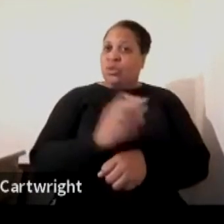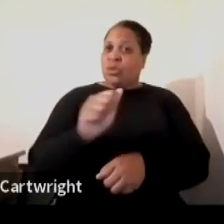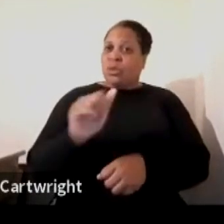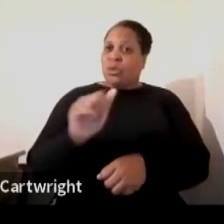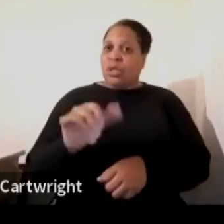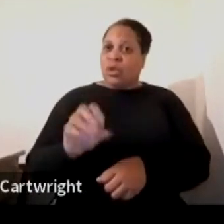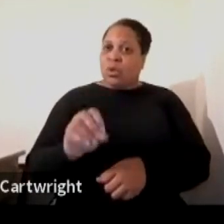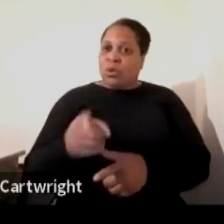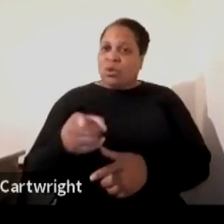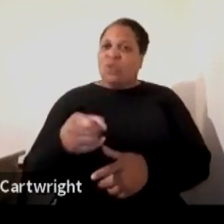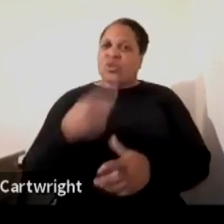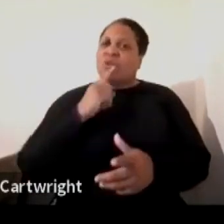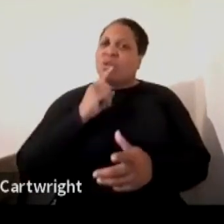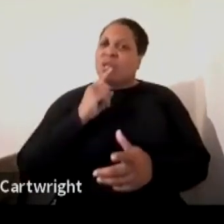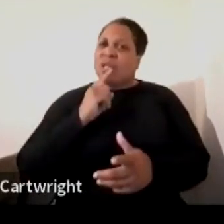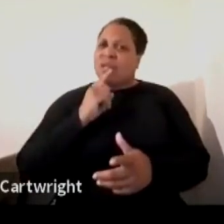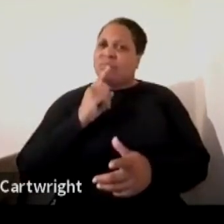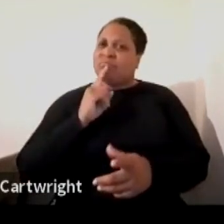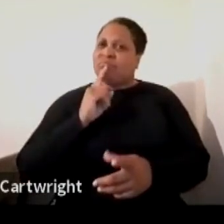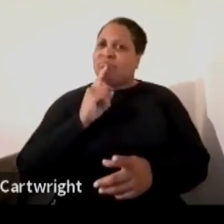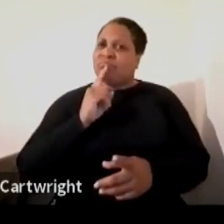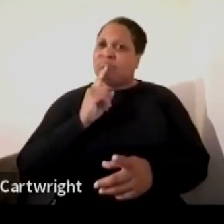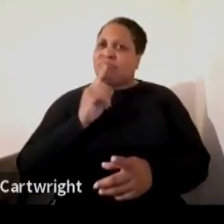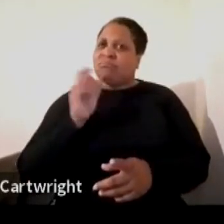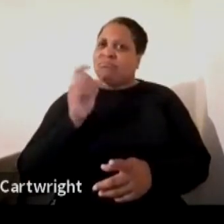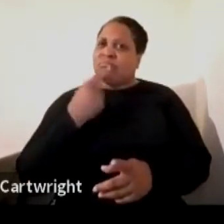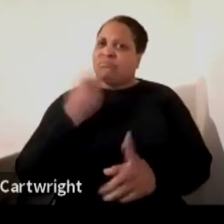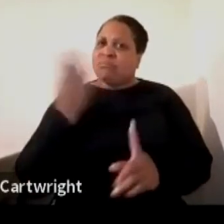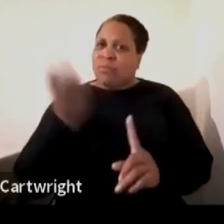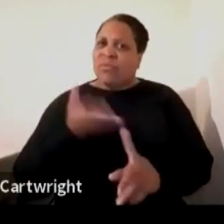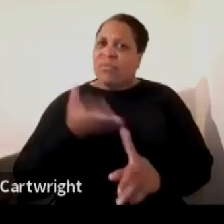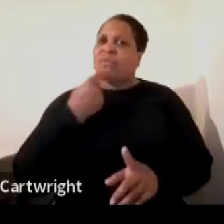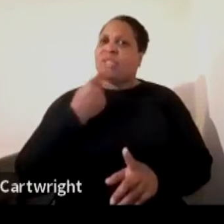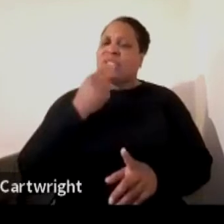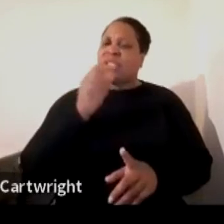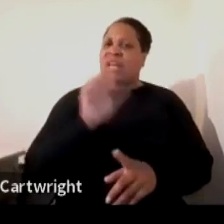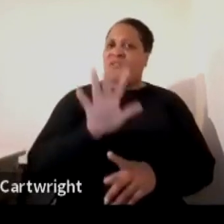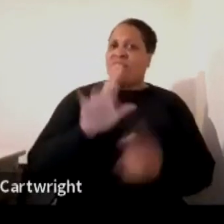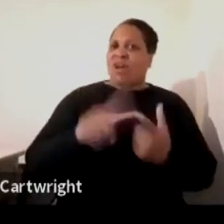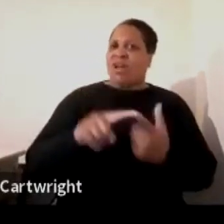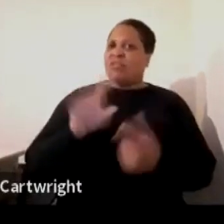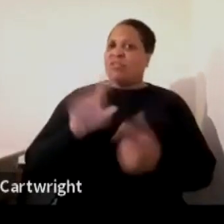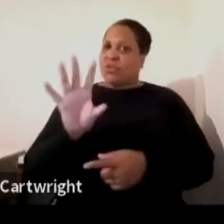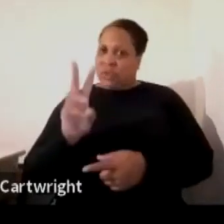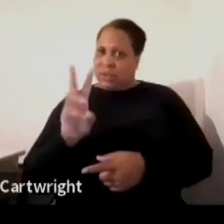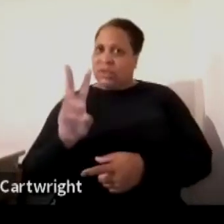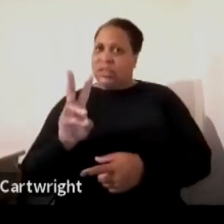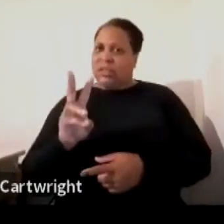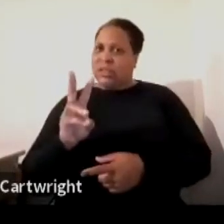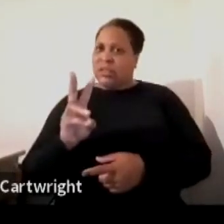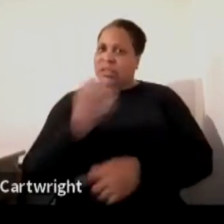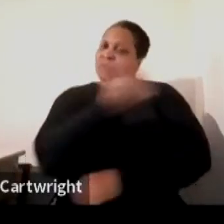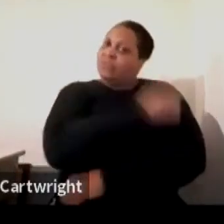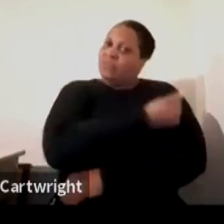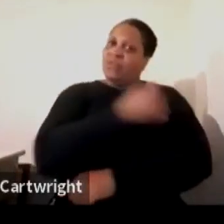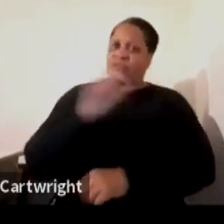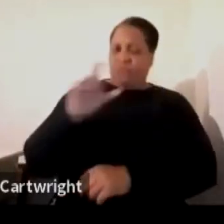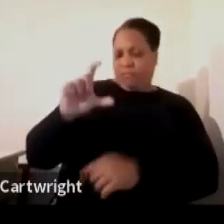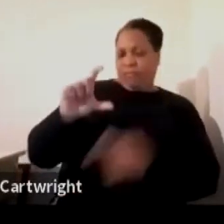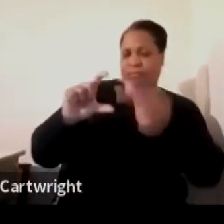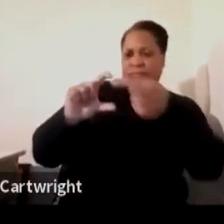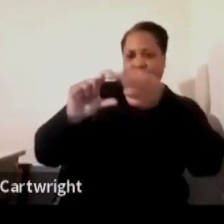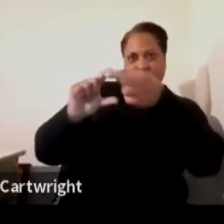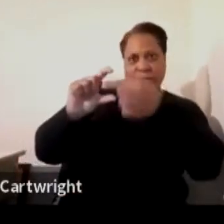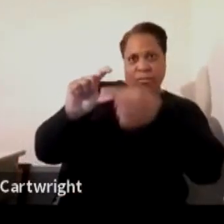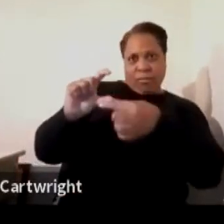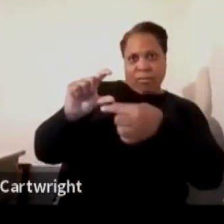confirm this, but I think there's maybe 5 or 6 doses you can get from one vial. And that has to be given when that vial is